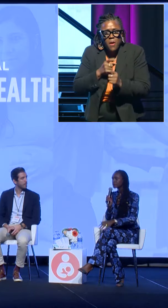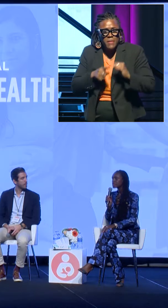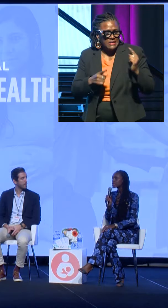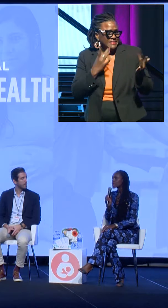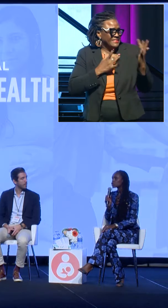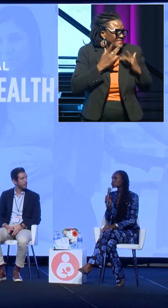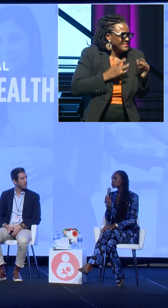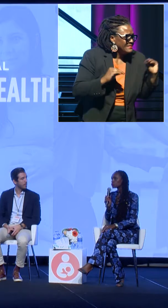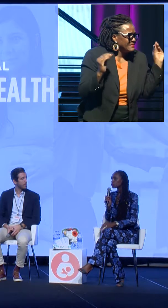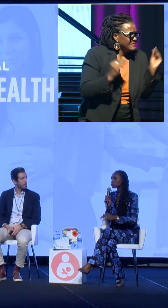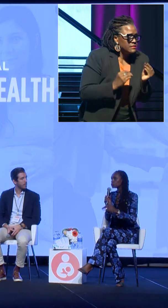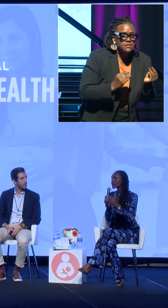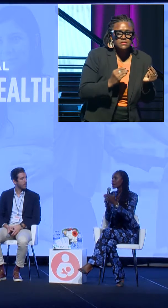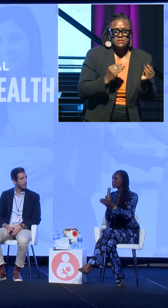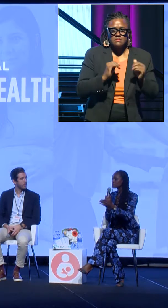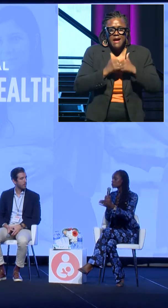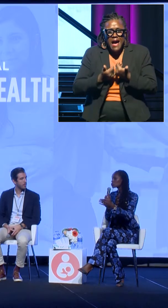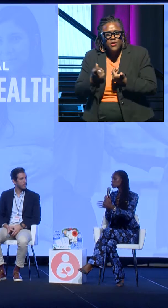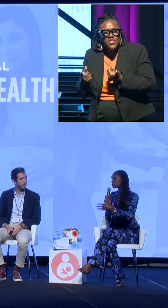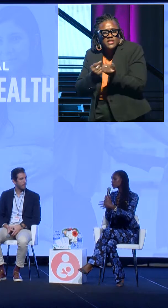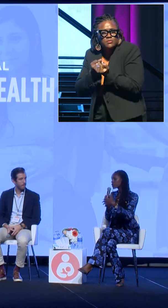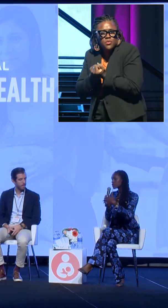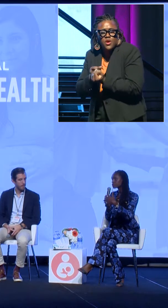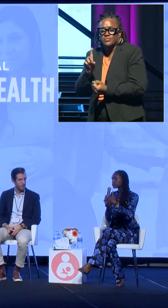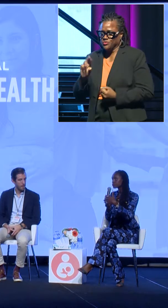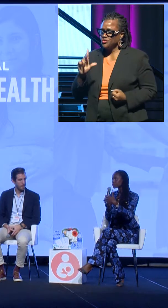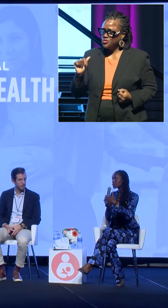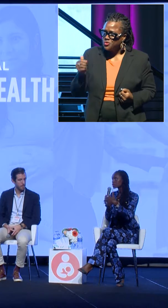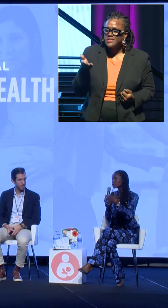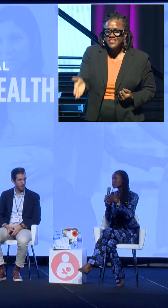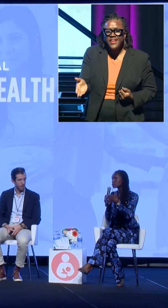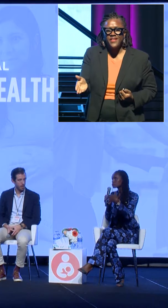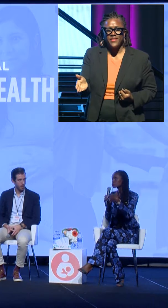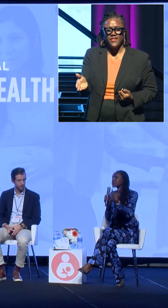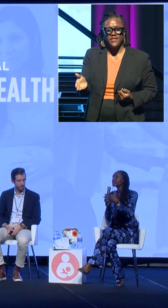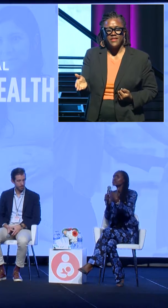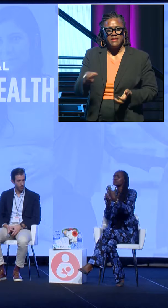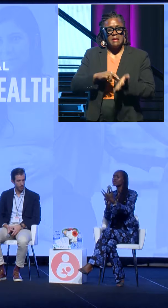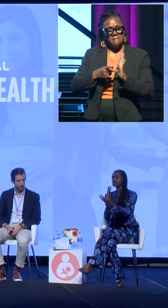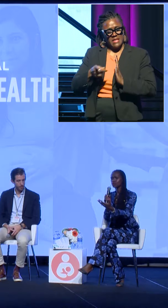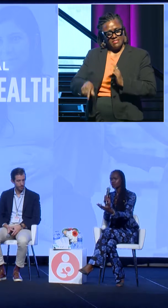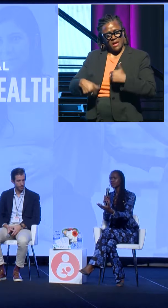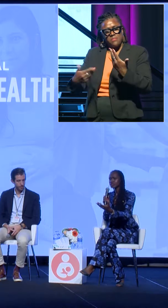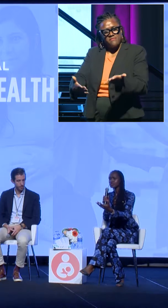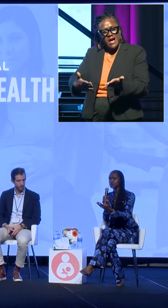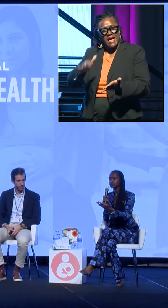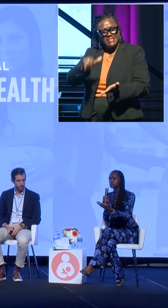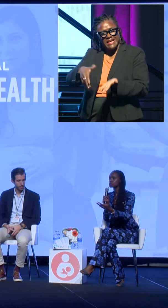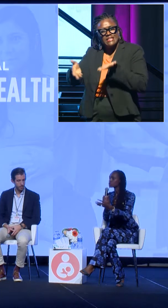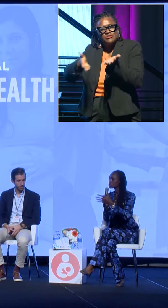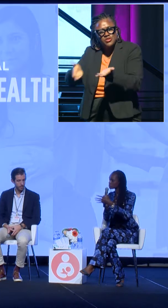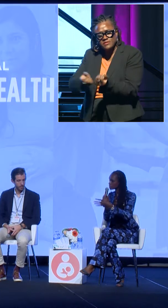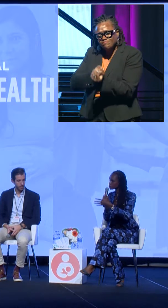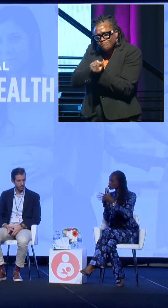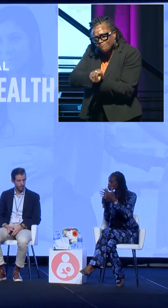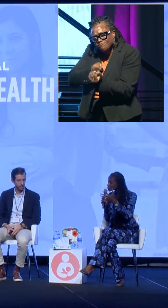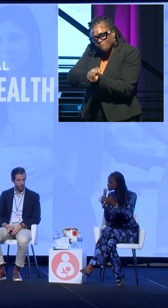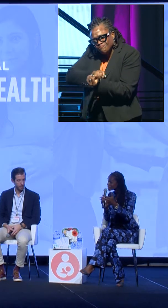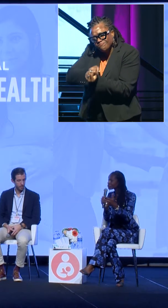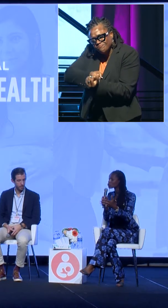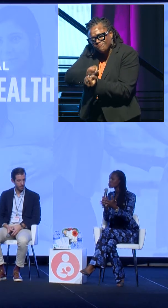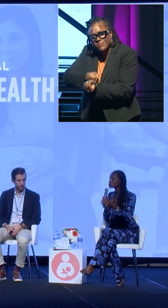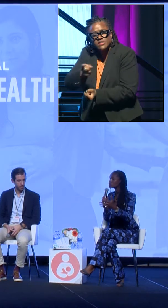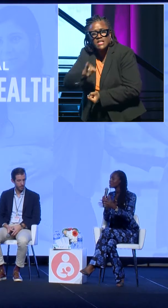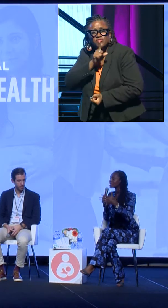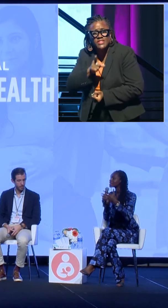right? And so you have people who are providing a tremendous service of support to people who are